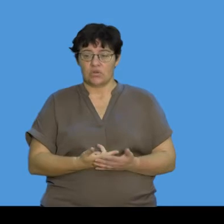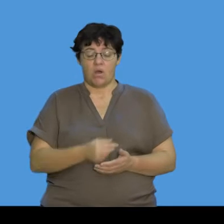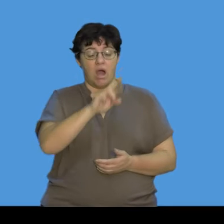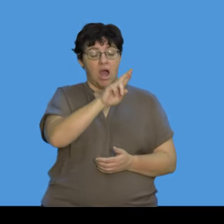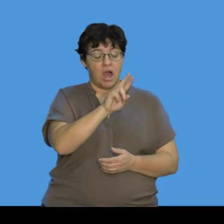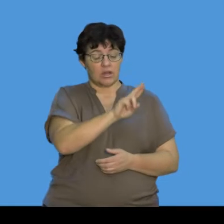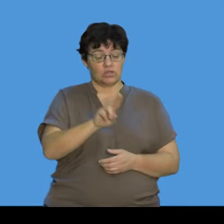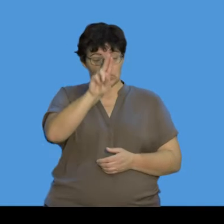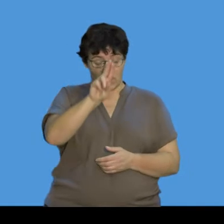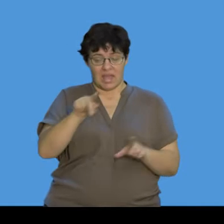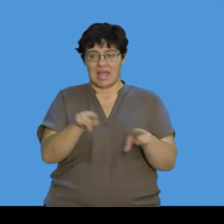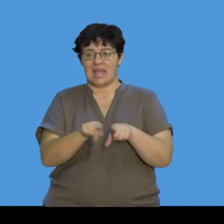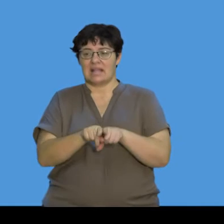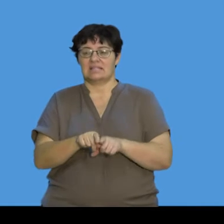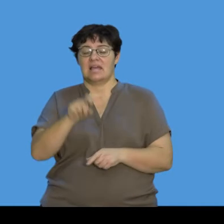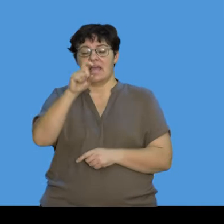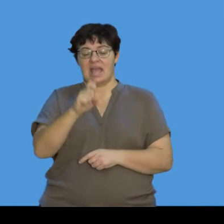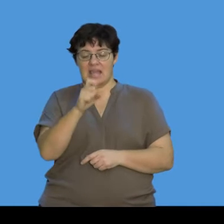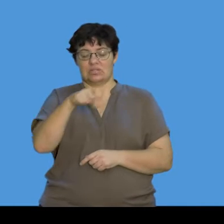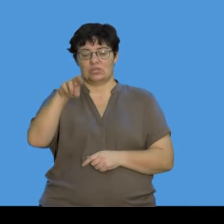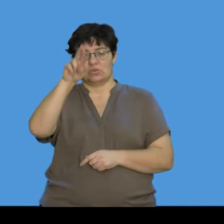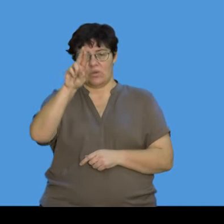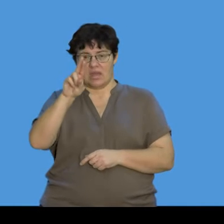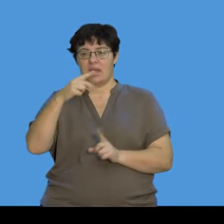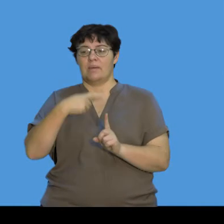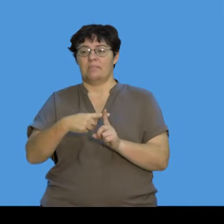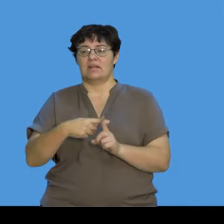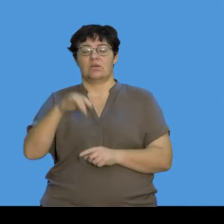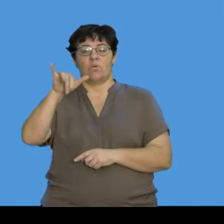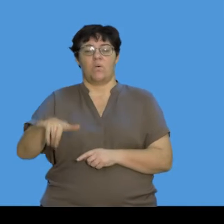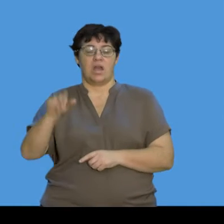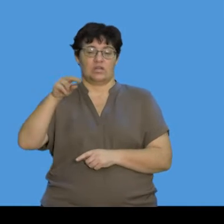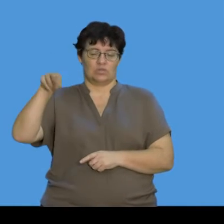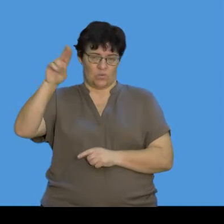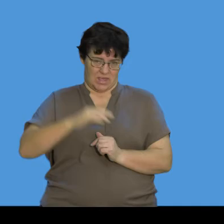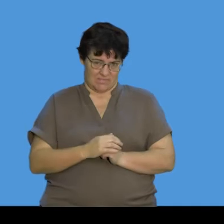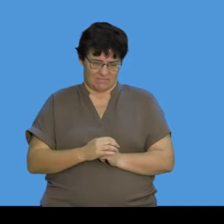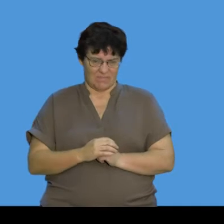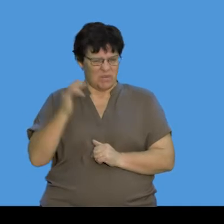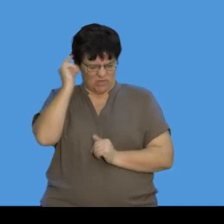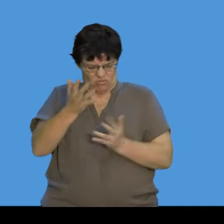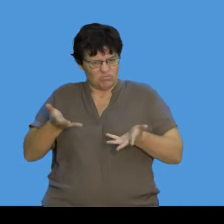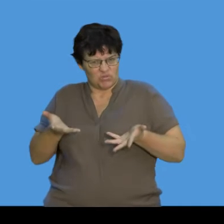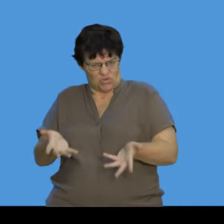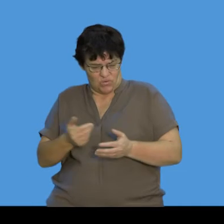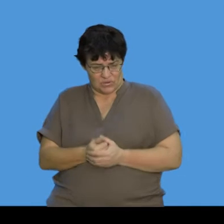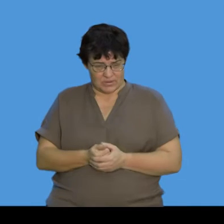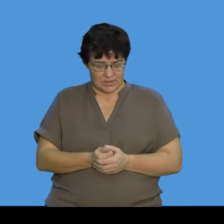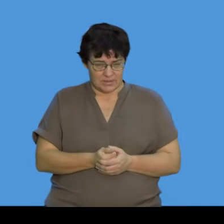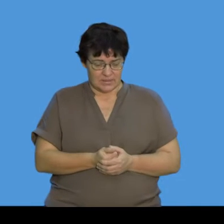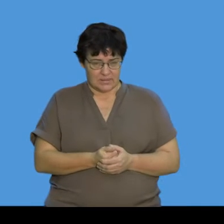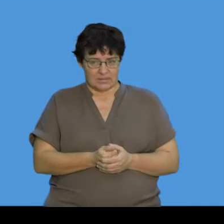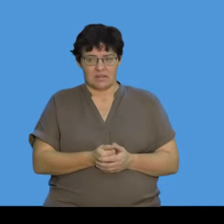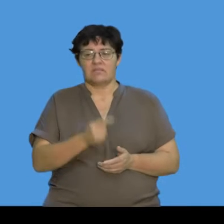is equals to x squared plus y squared. That's what the Theorem of Pythagoras says, right? When you talk